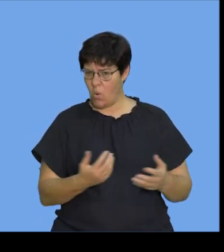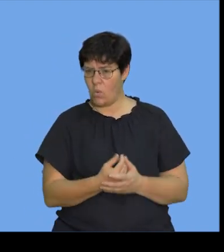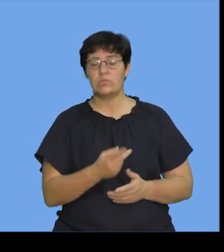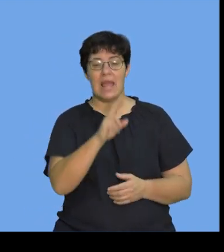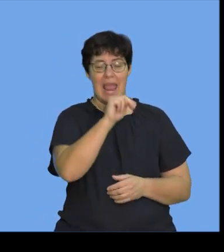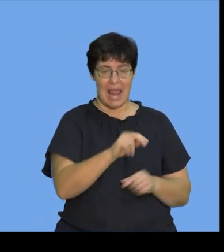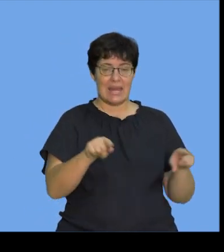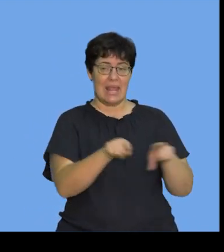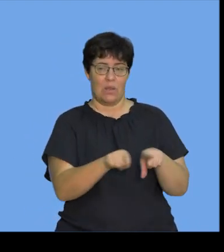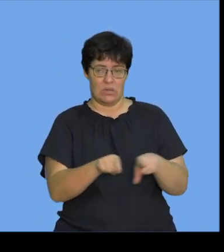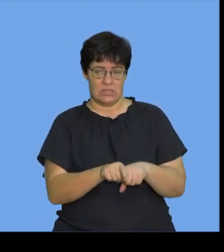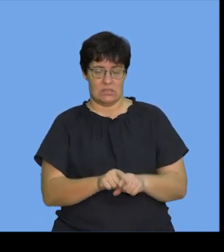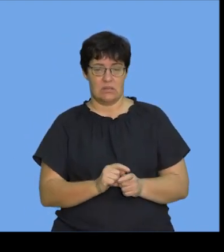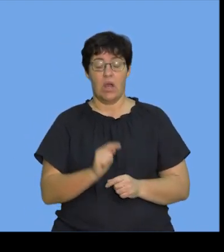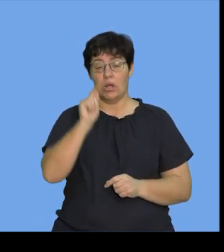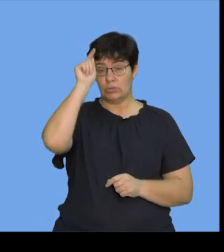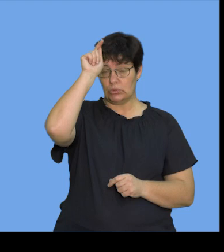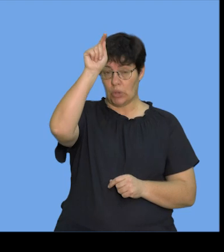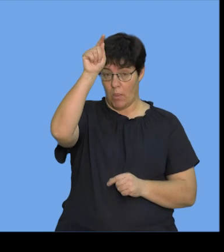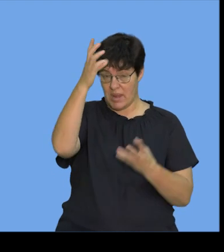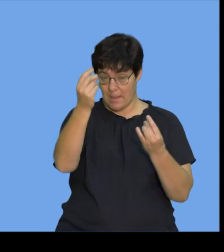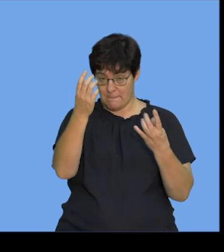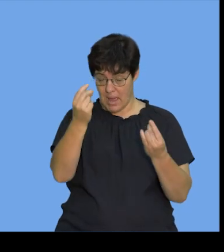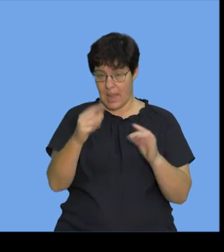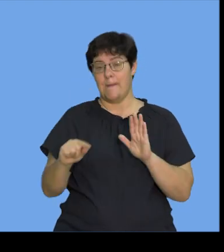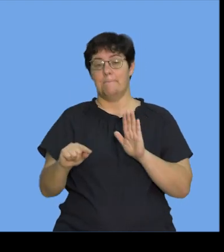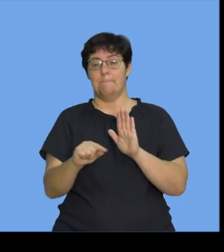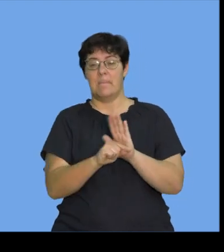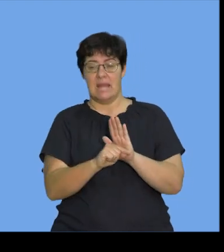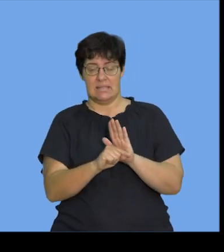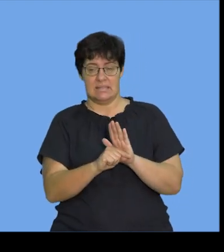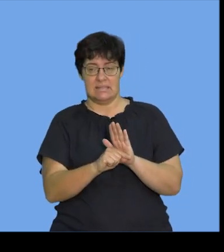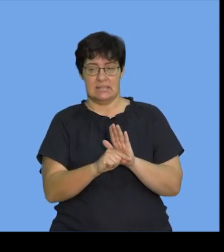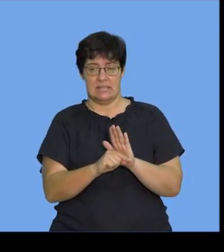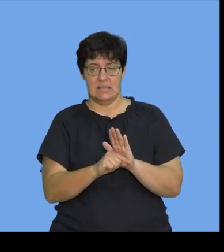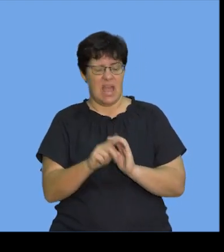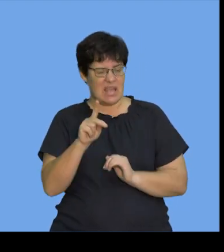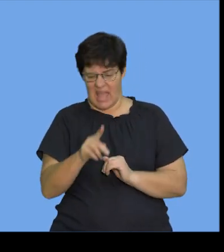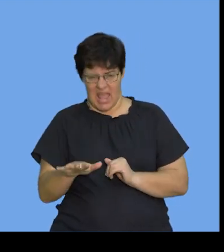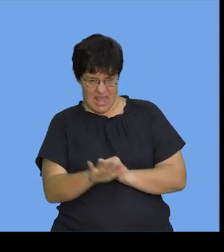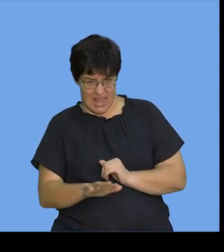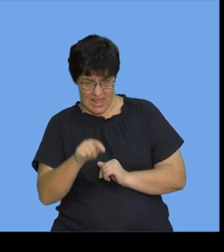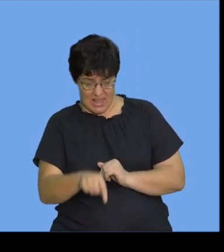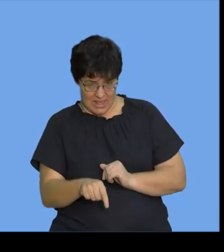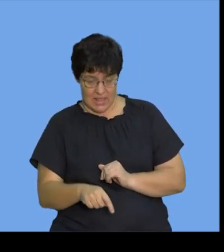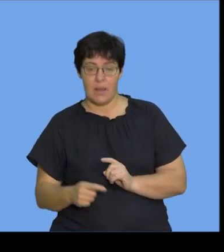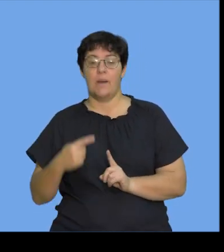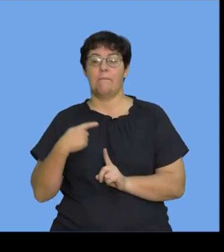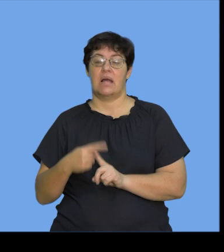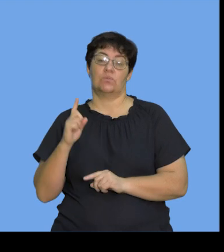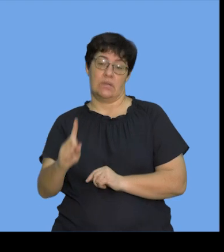n is equals to the top number minus whatever that K is at the bottom plus